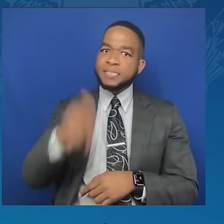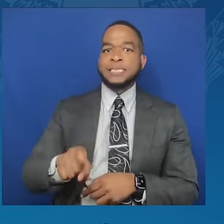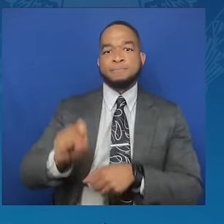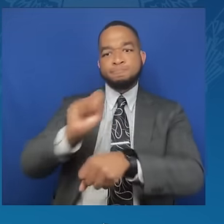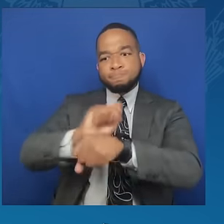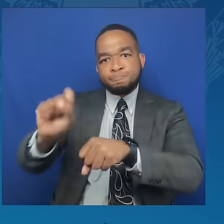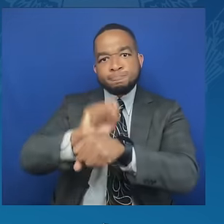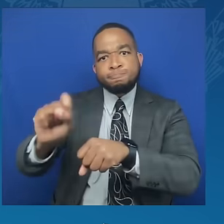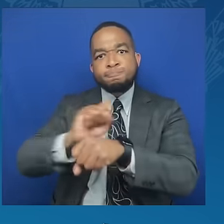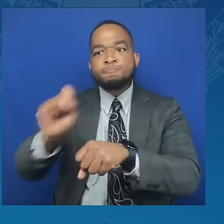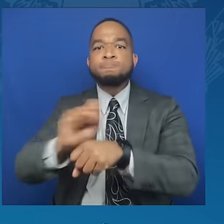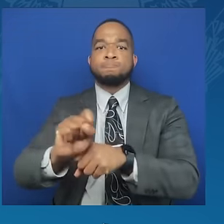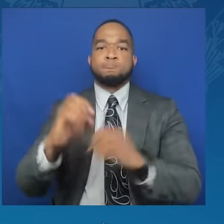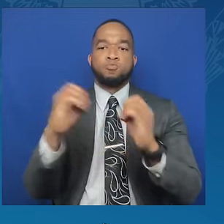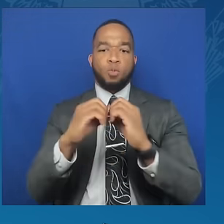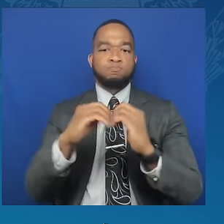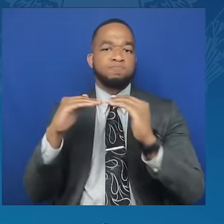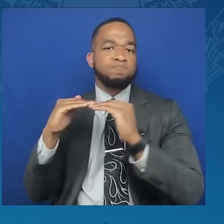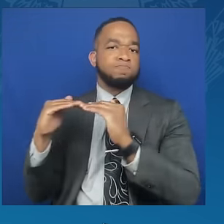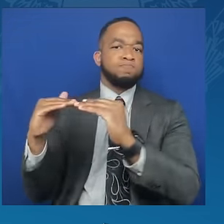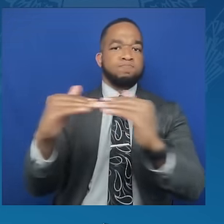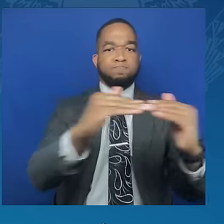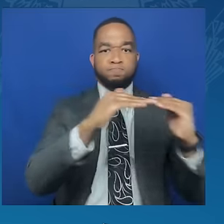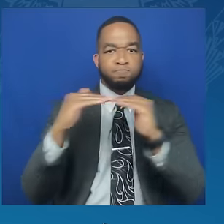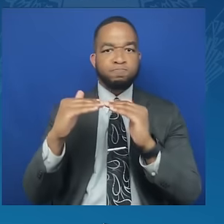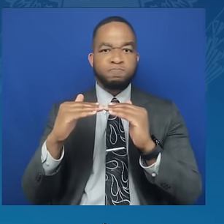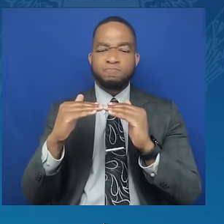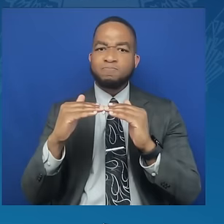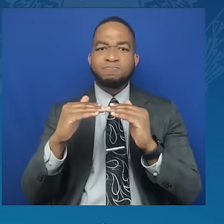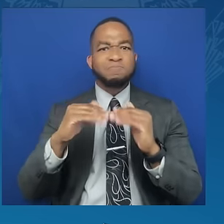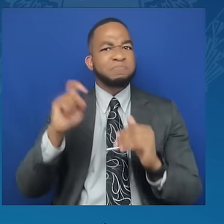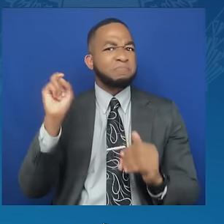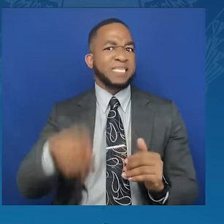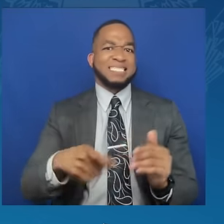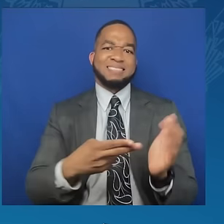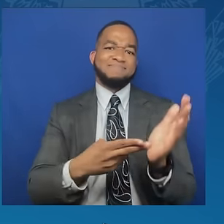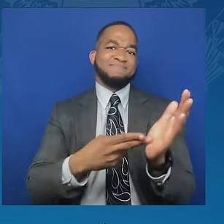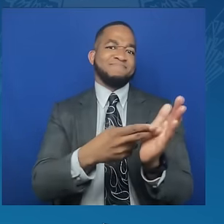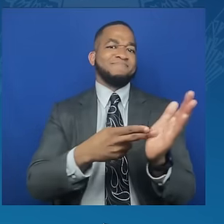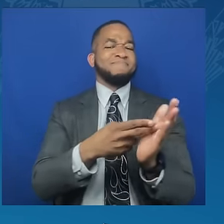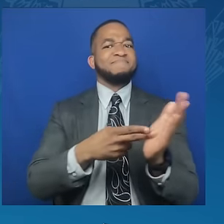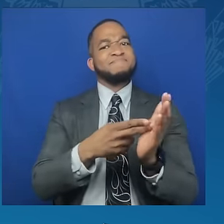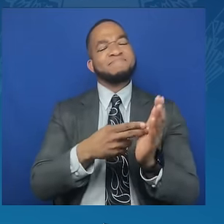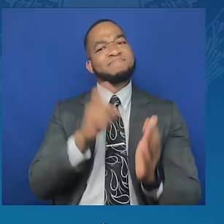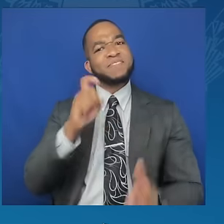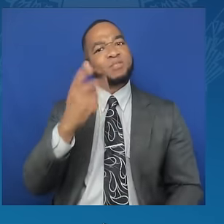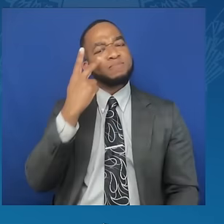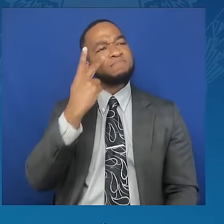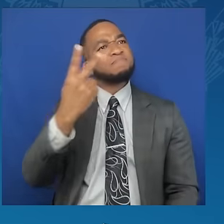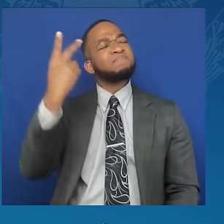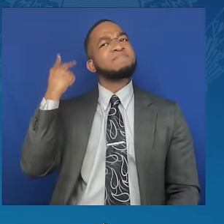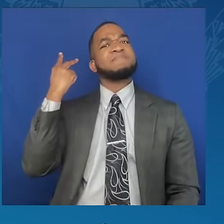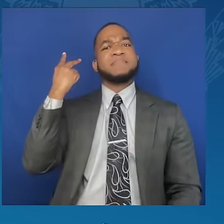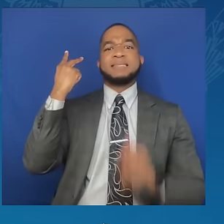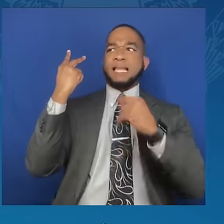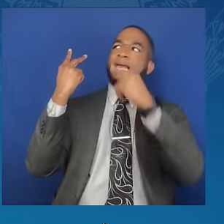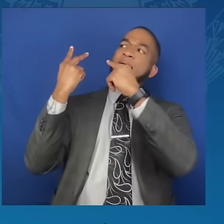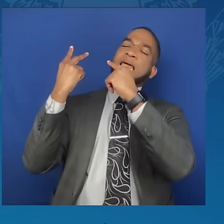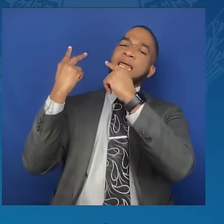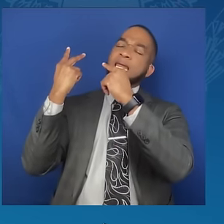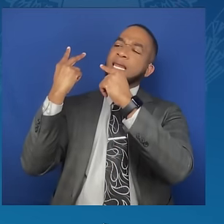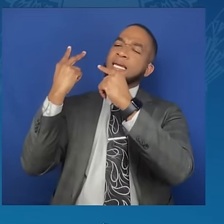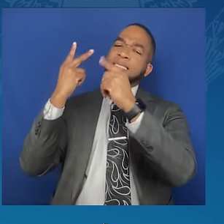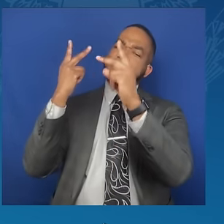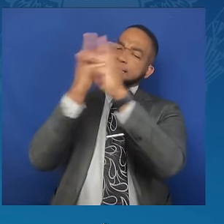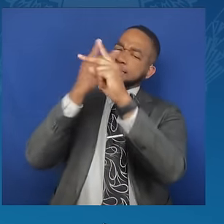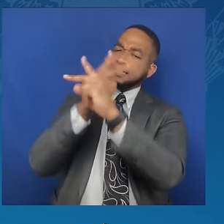honest look at our past, and through the work of the Equity Commission, through the prompting of President Biden and Vice President Harris, we